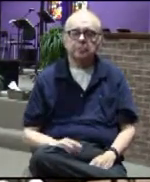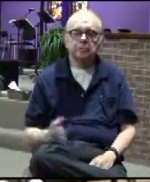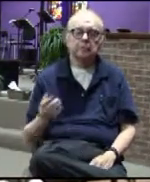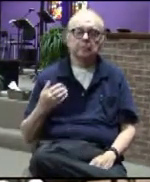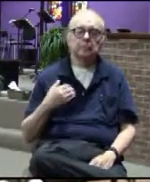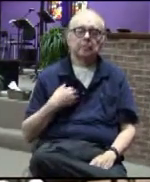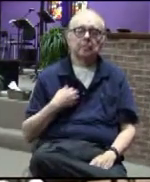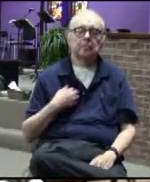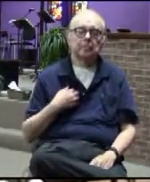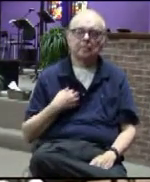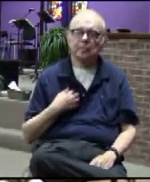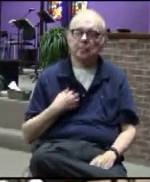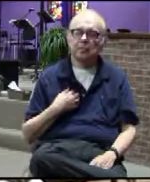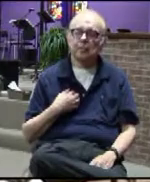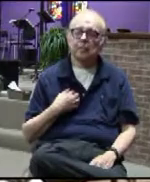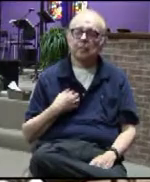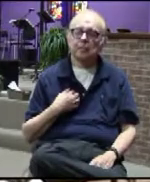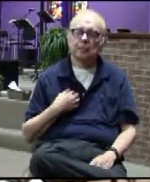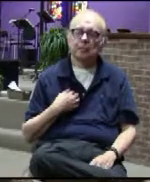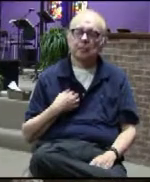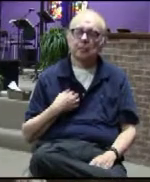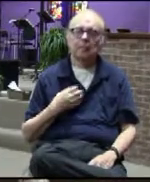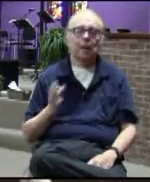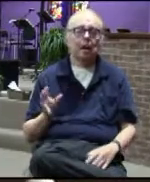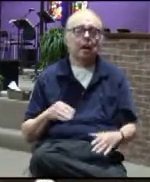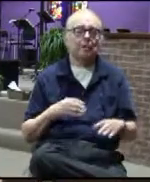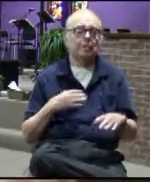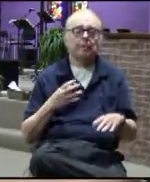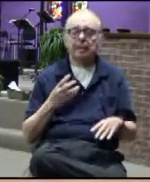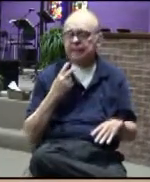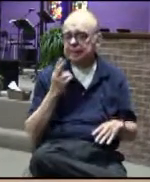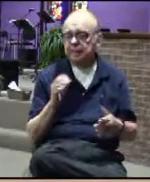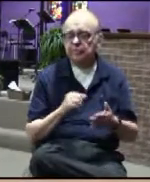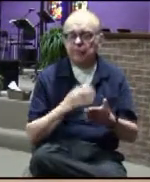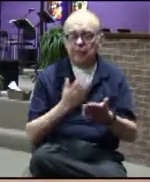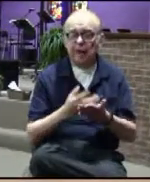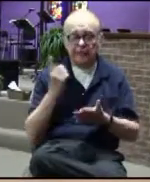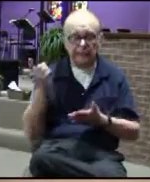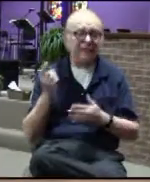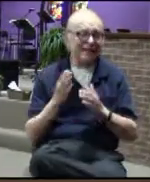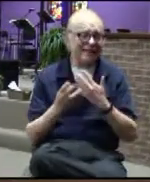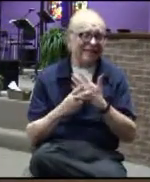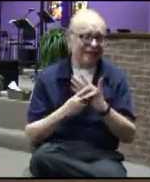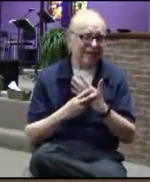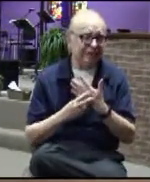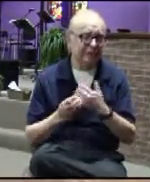I'll come get you make sure you get here safely because